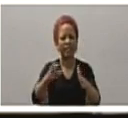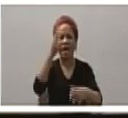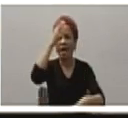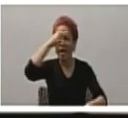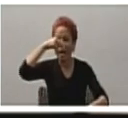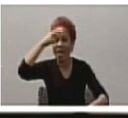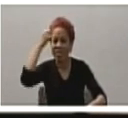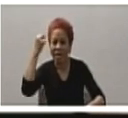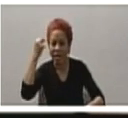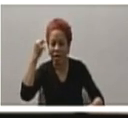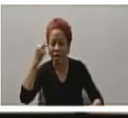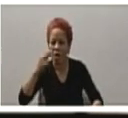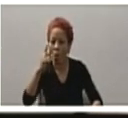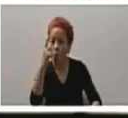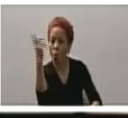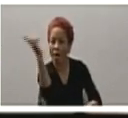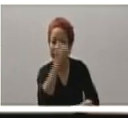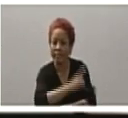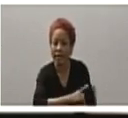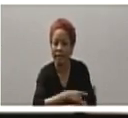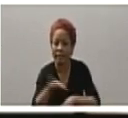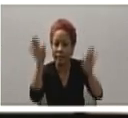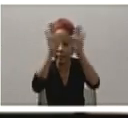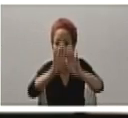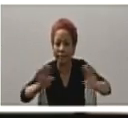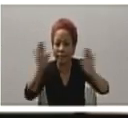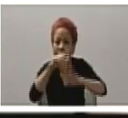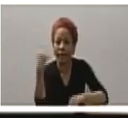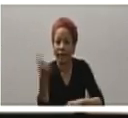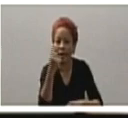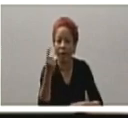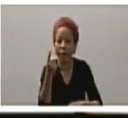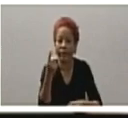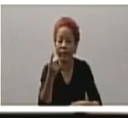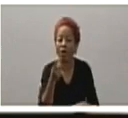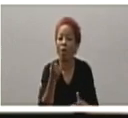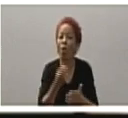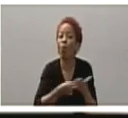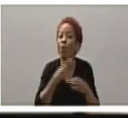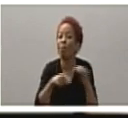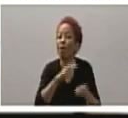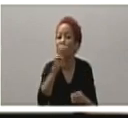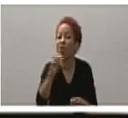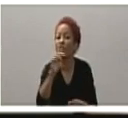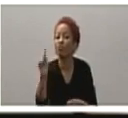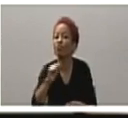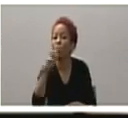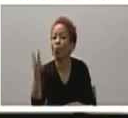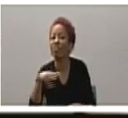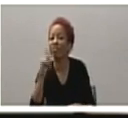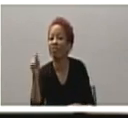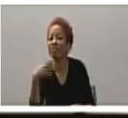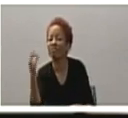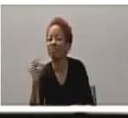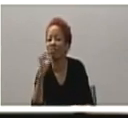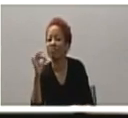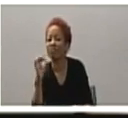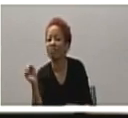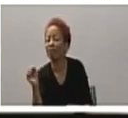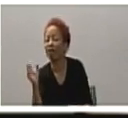days, for one Sunday or for some Sundays, for Christmas or Easter, but let us be